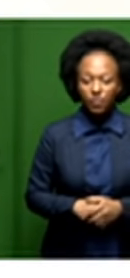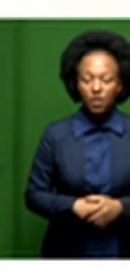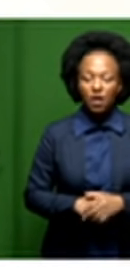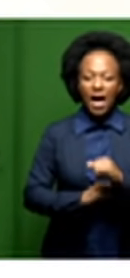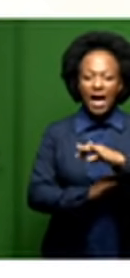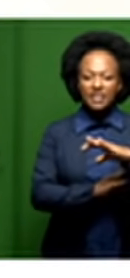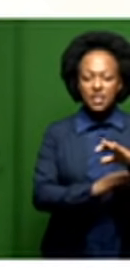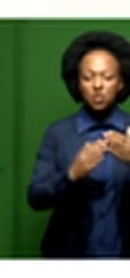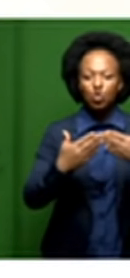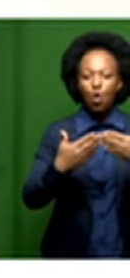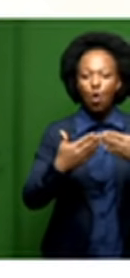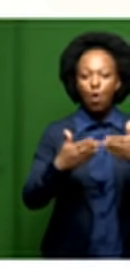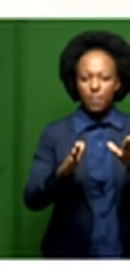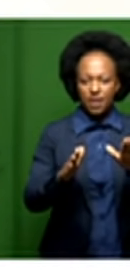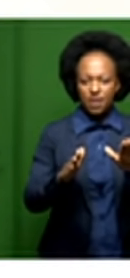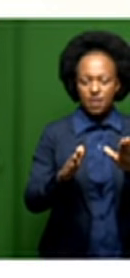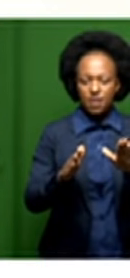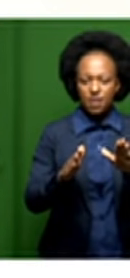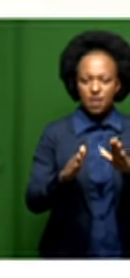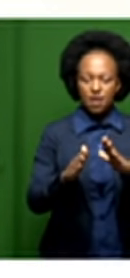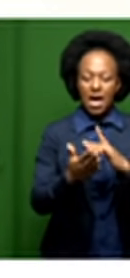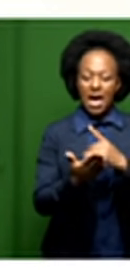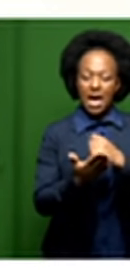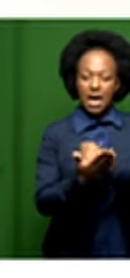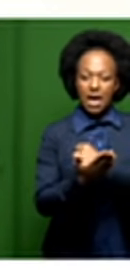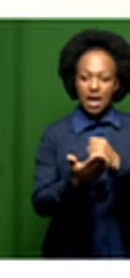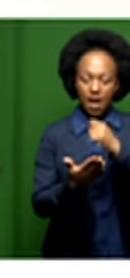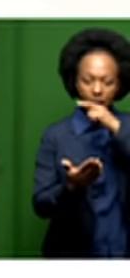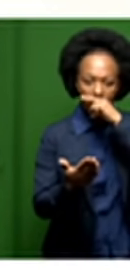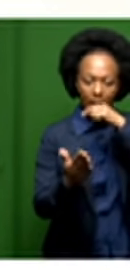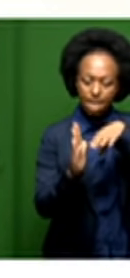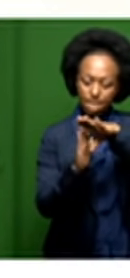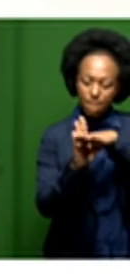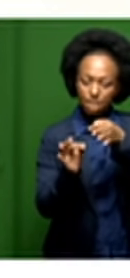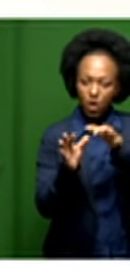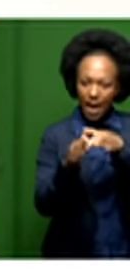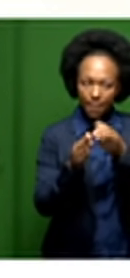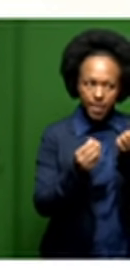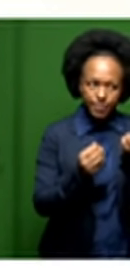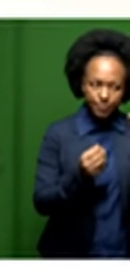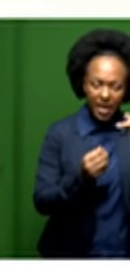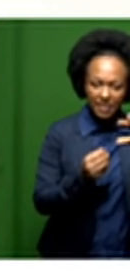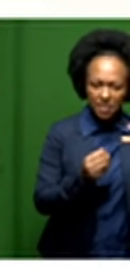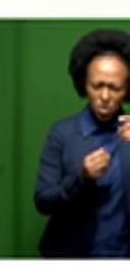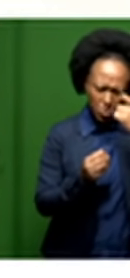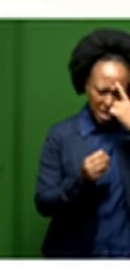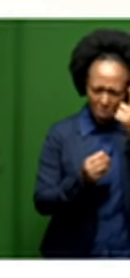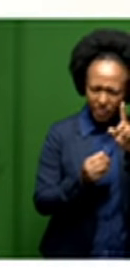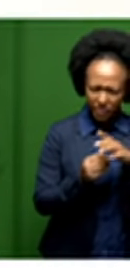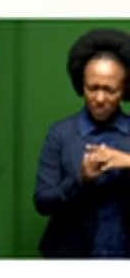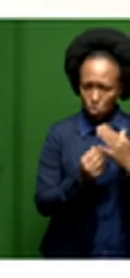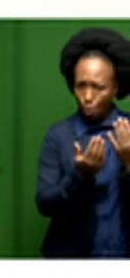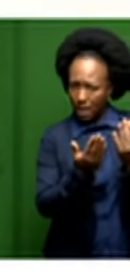decision to reopen the candidates' registration or the candidates' list registration process, what do you think of it? Was it expected,